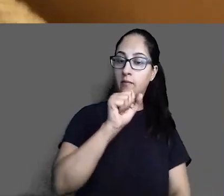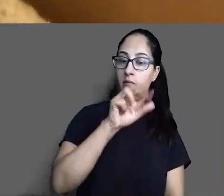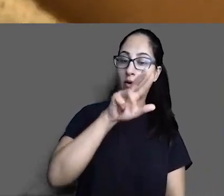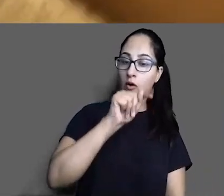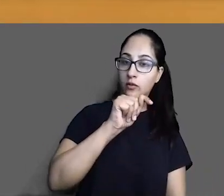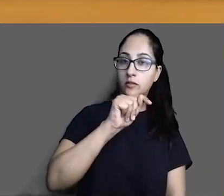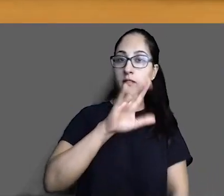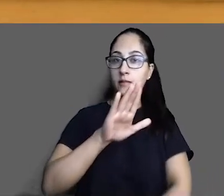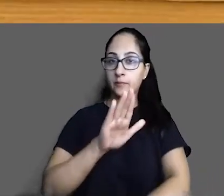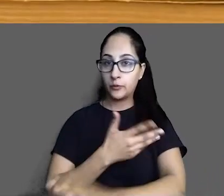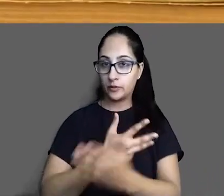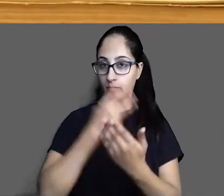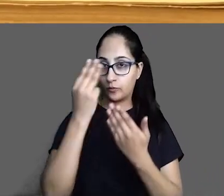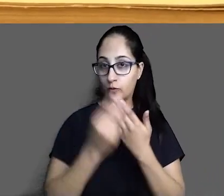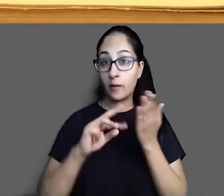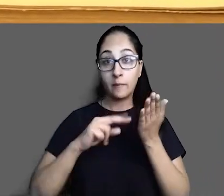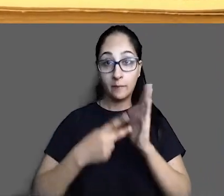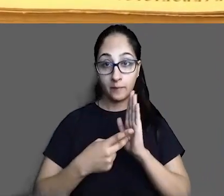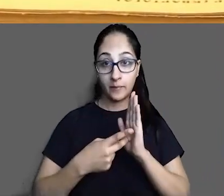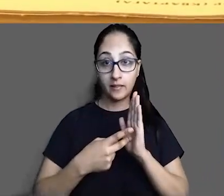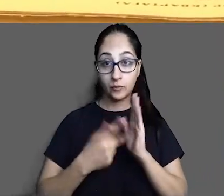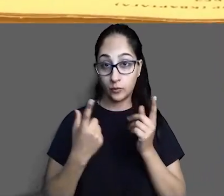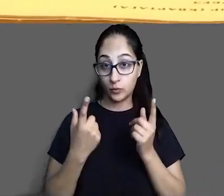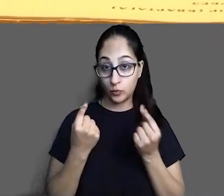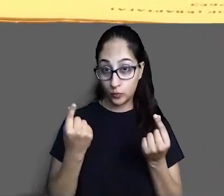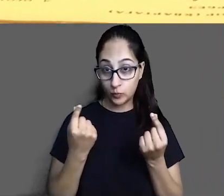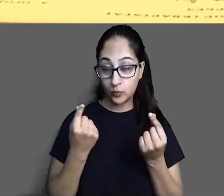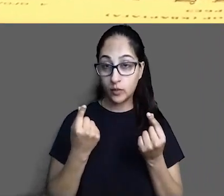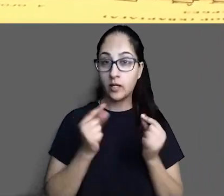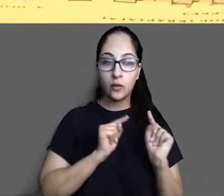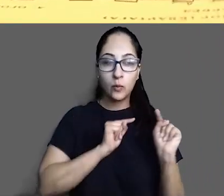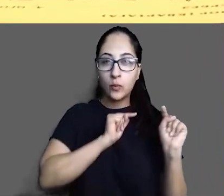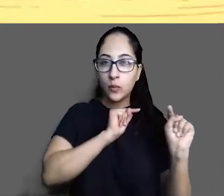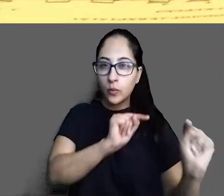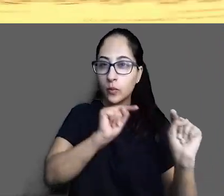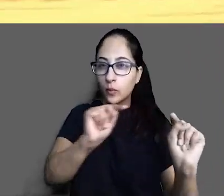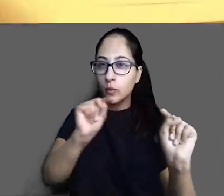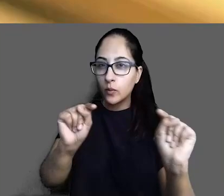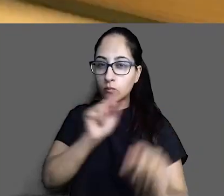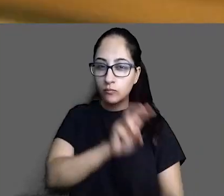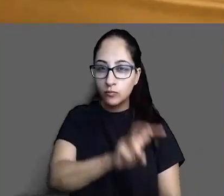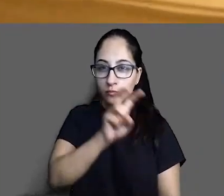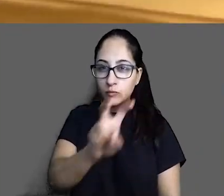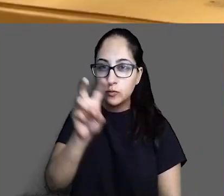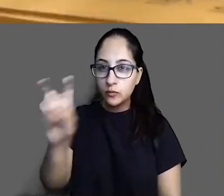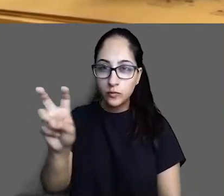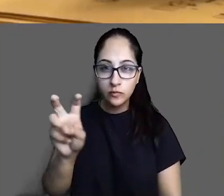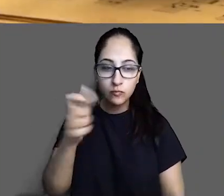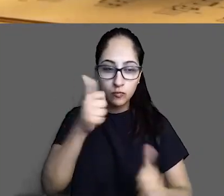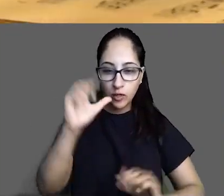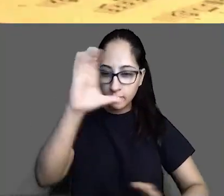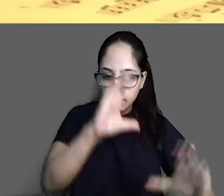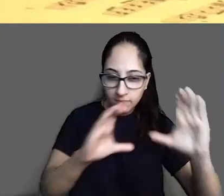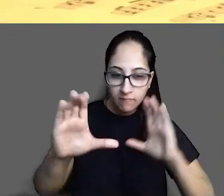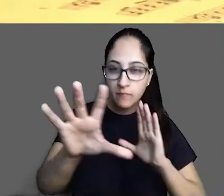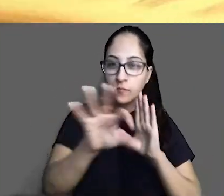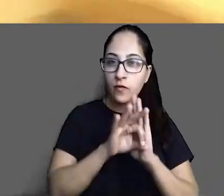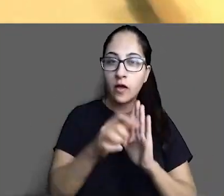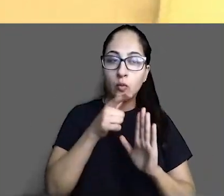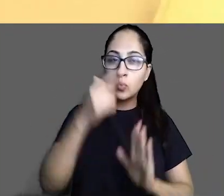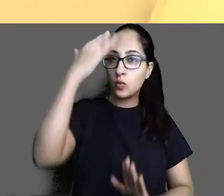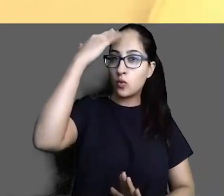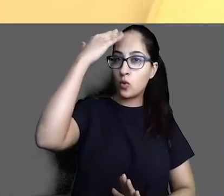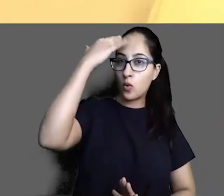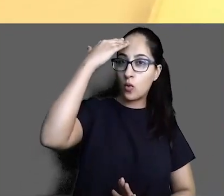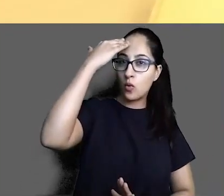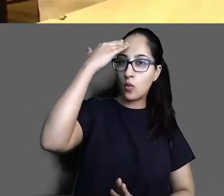the regions, we had to find the masters, traditional masters, who still had the ability to teach their knowledge and craft, those